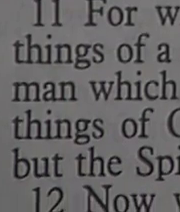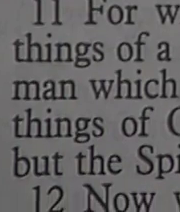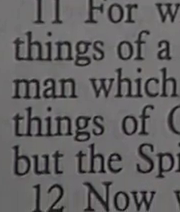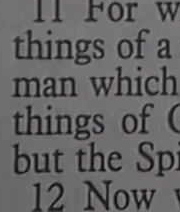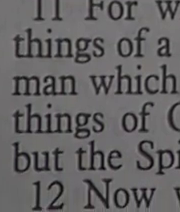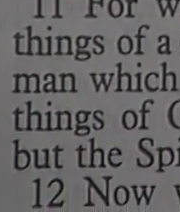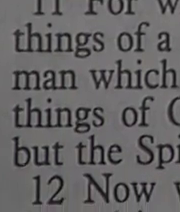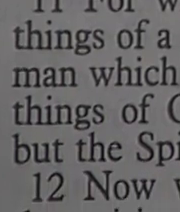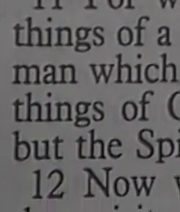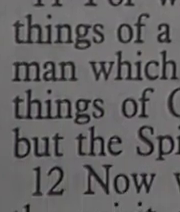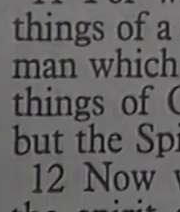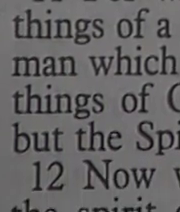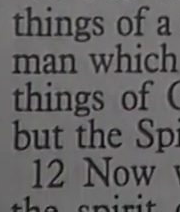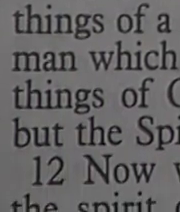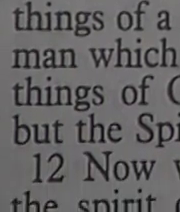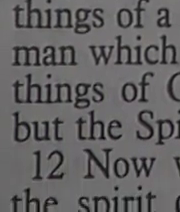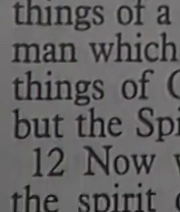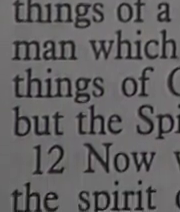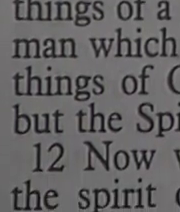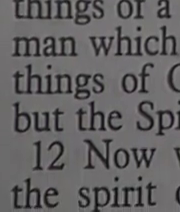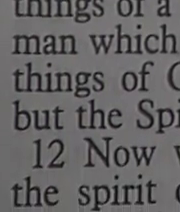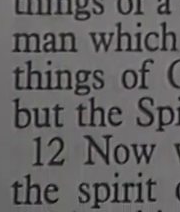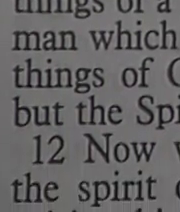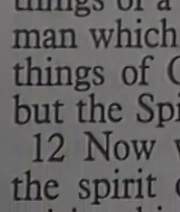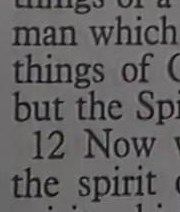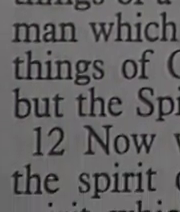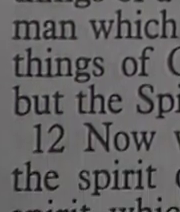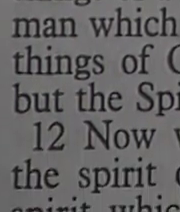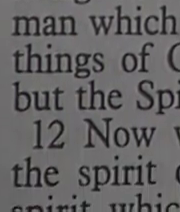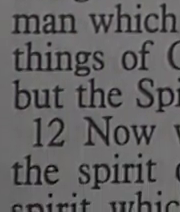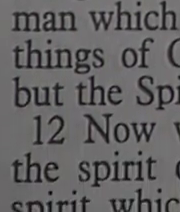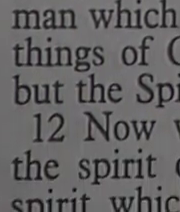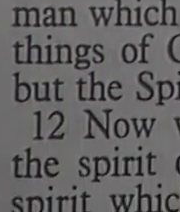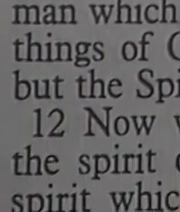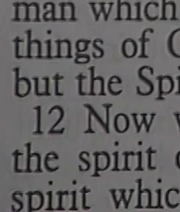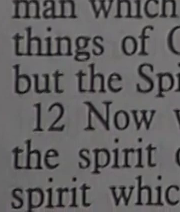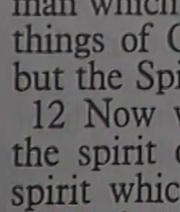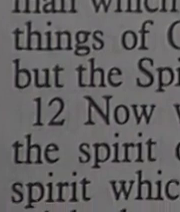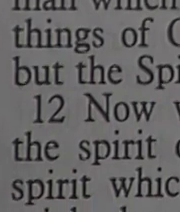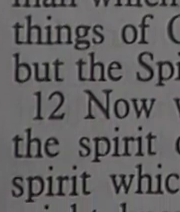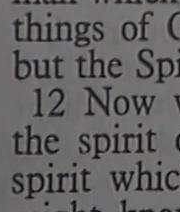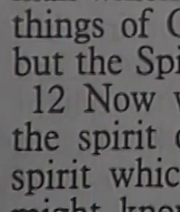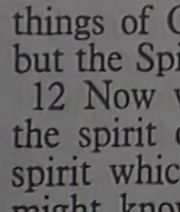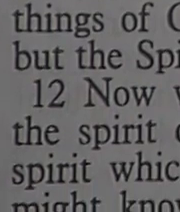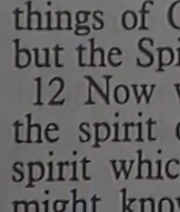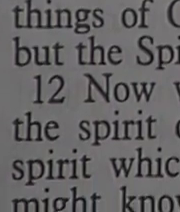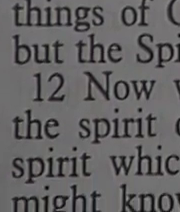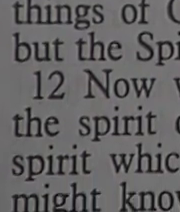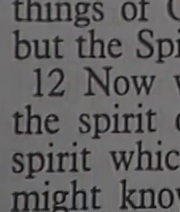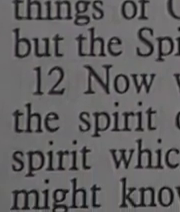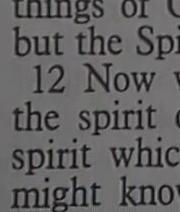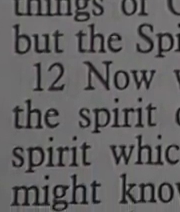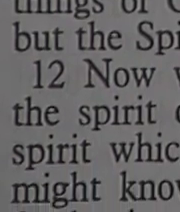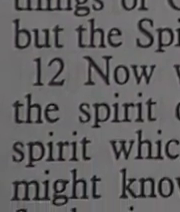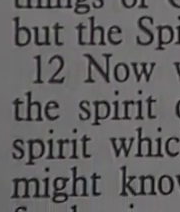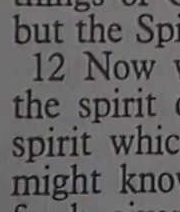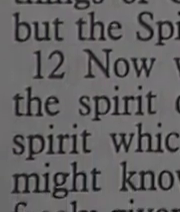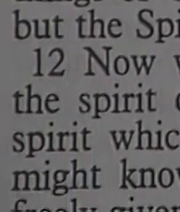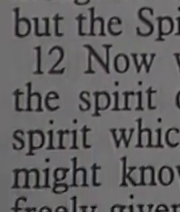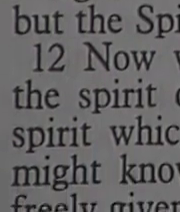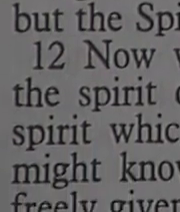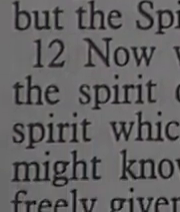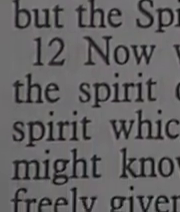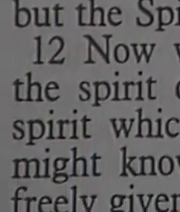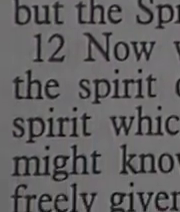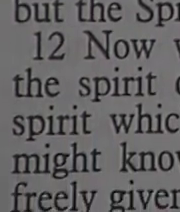Spirit. For the Spirit searcheth all things, yea, the deep things of God. For what man knoweth the things of a man, save